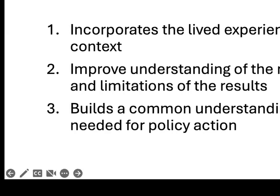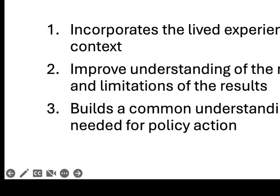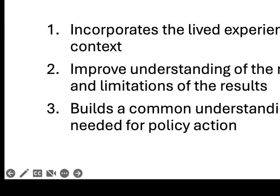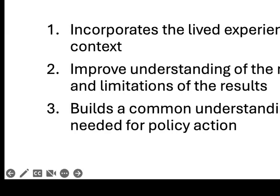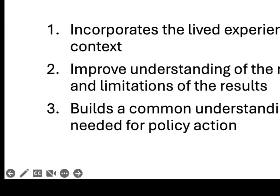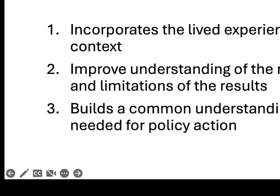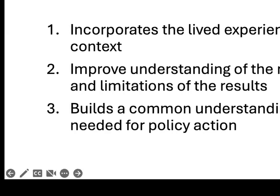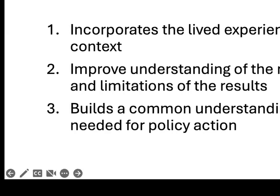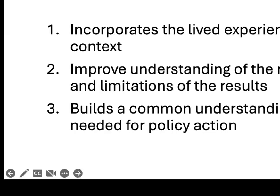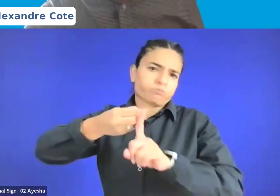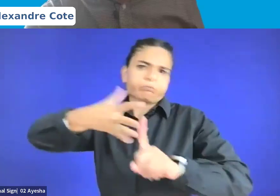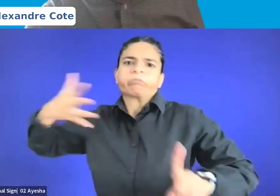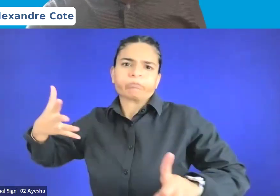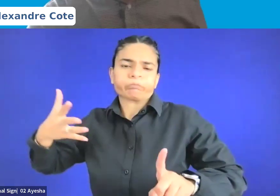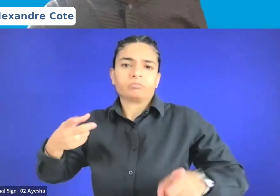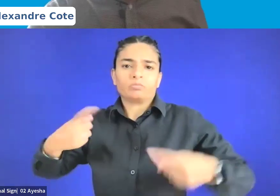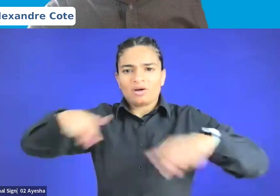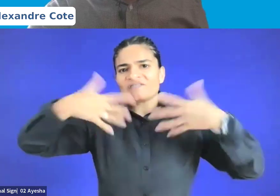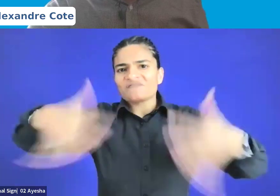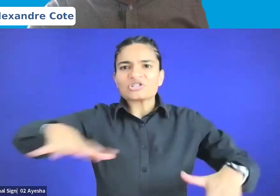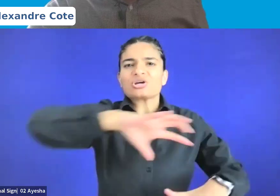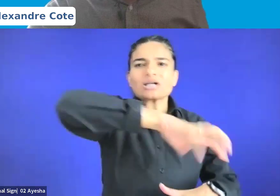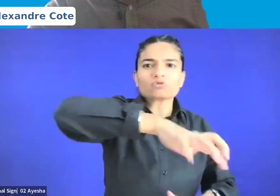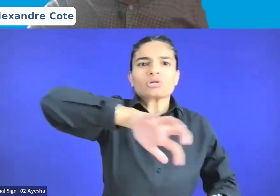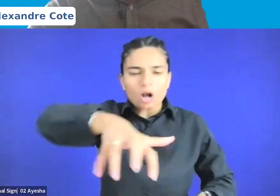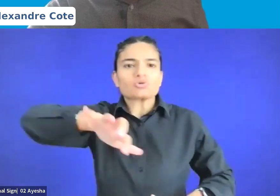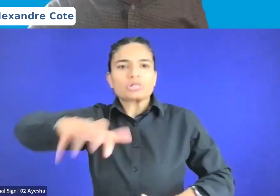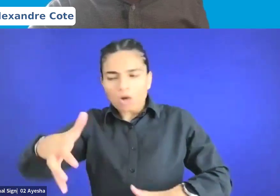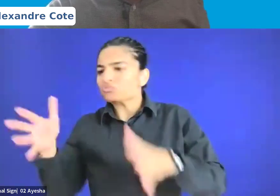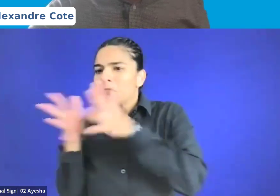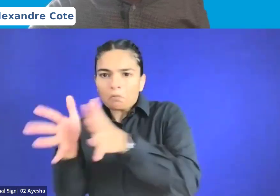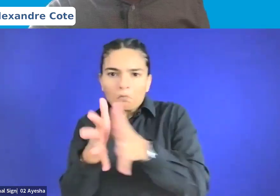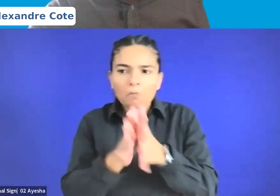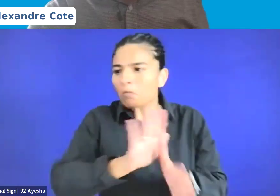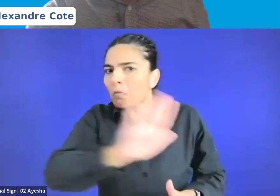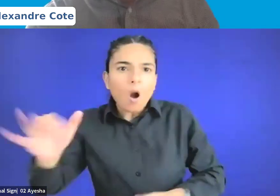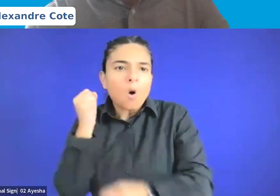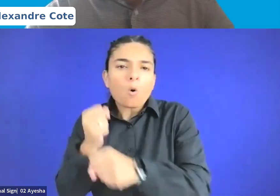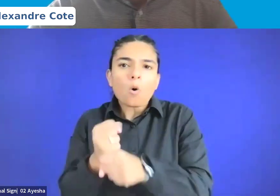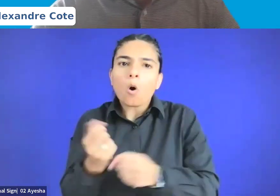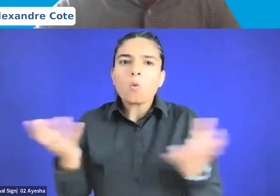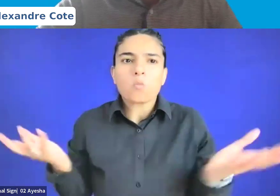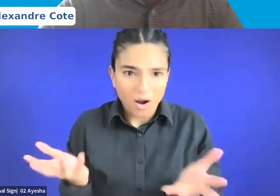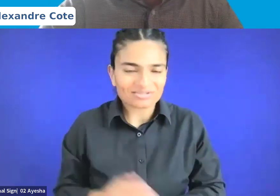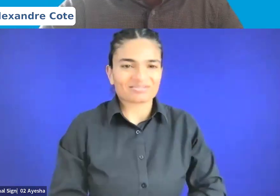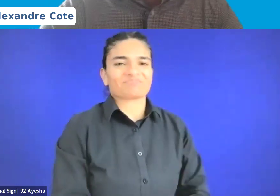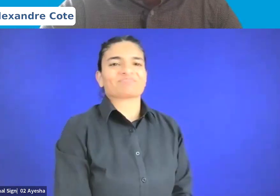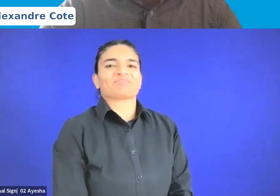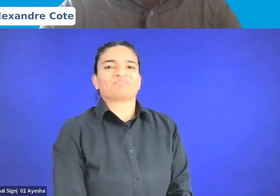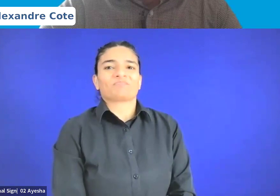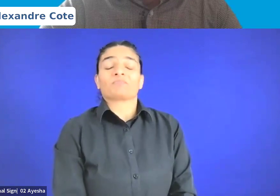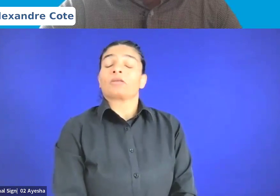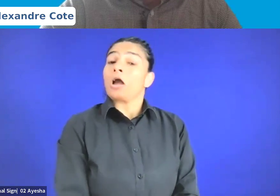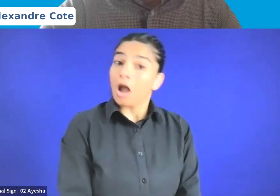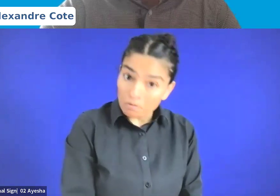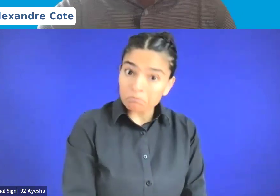work. Thank you very much, Daniel, for this introduction. Always very clear. I